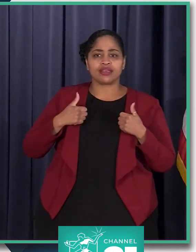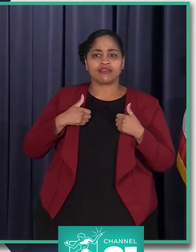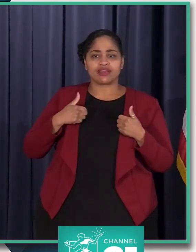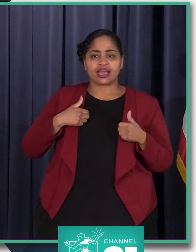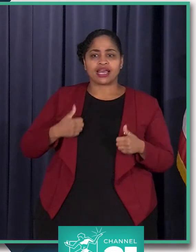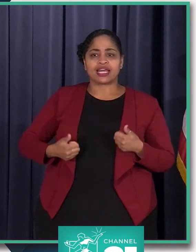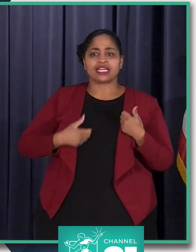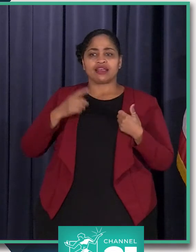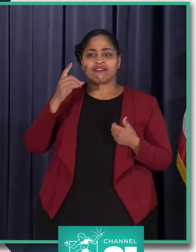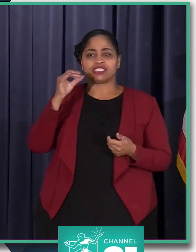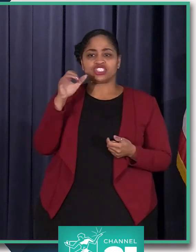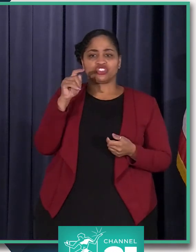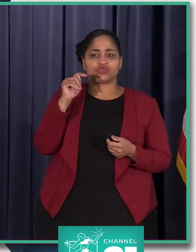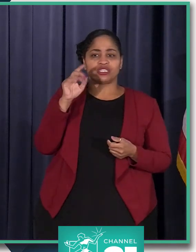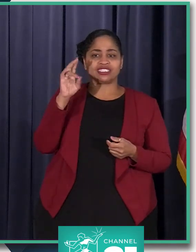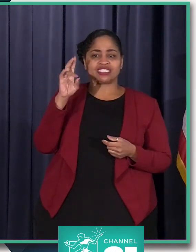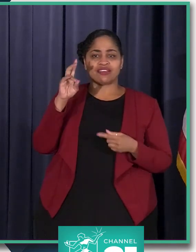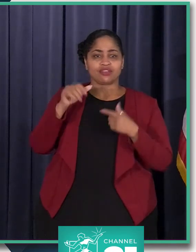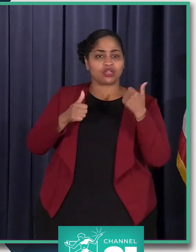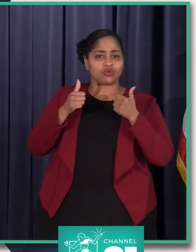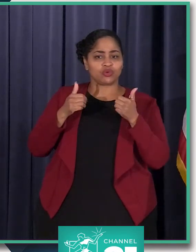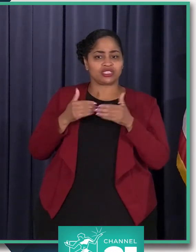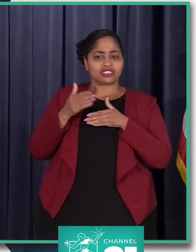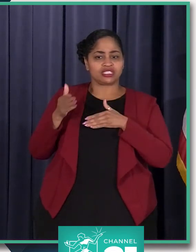in District 7. Which neighborhood?